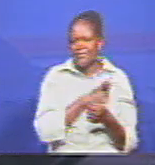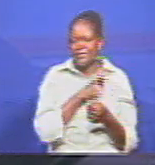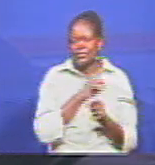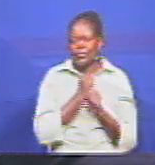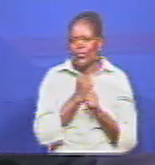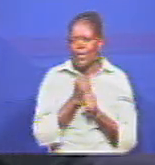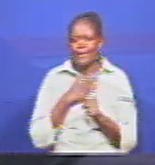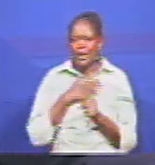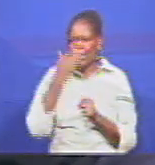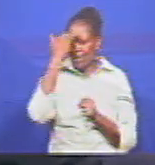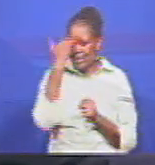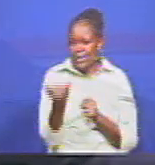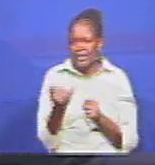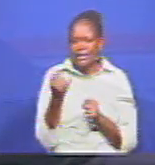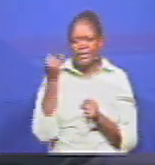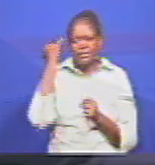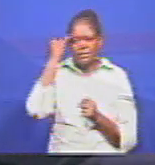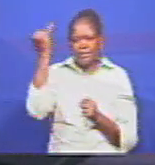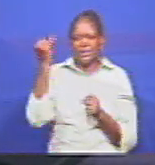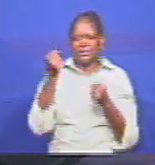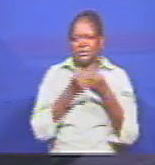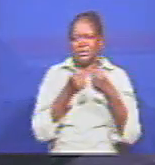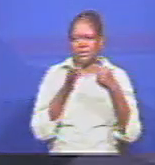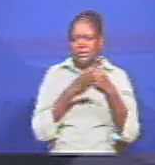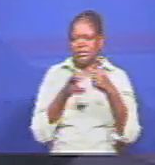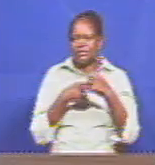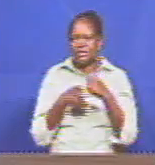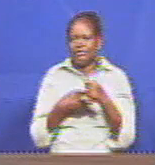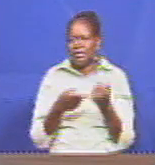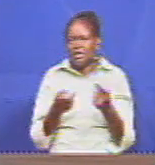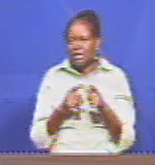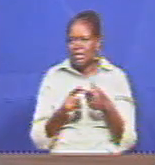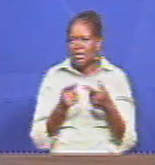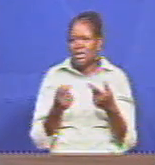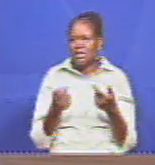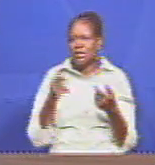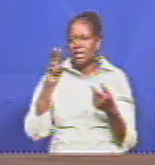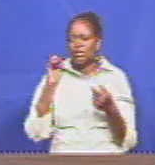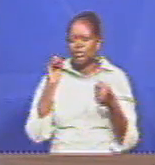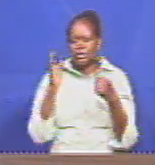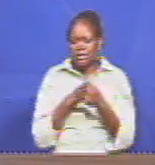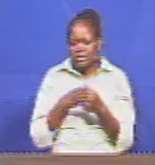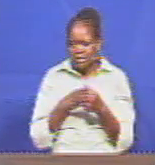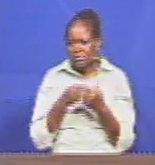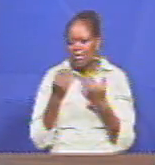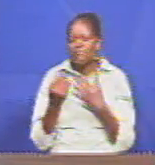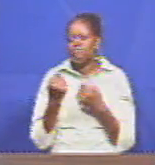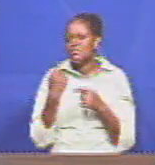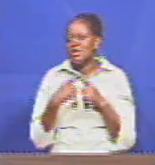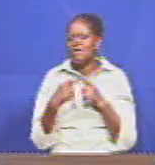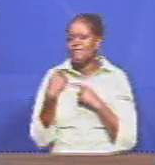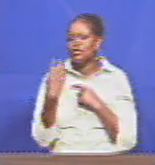Yes. Because you can imagine 77, now we are in 2019. Oh, 42 years. So